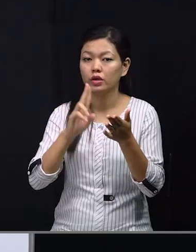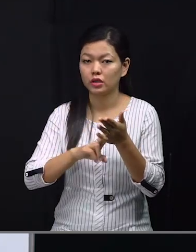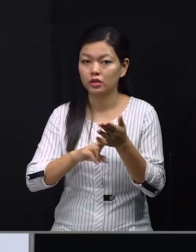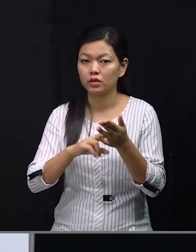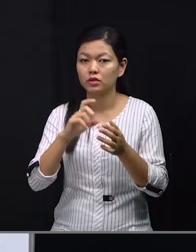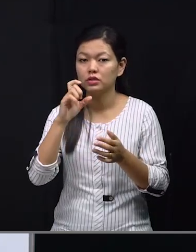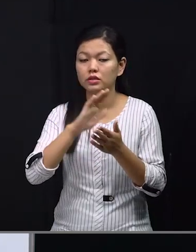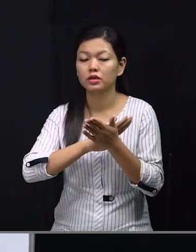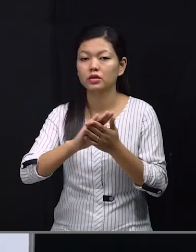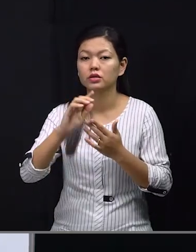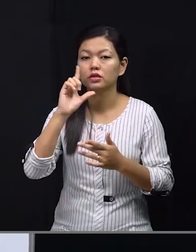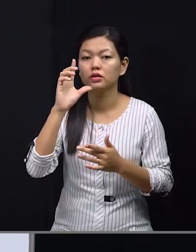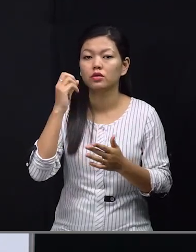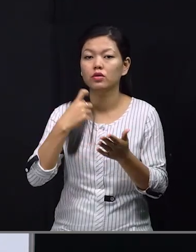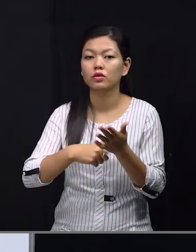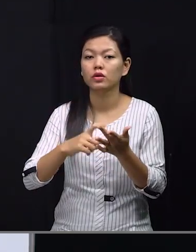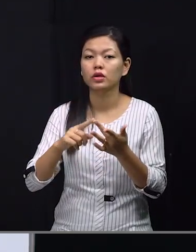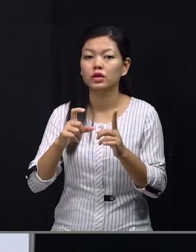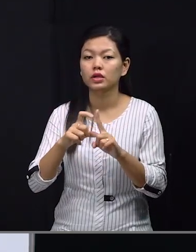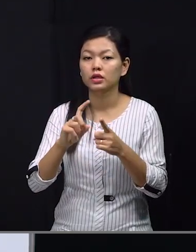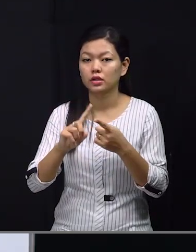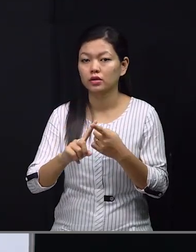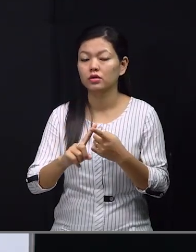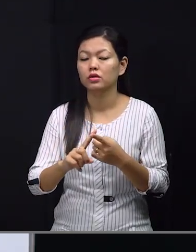of O2 bromotoluene